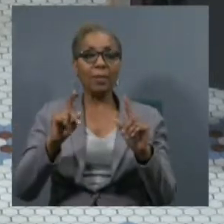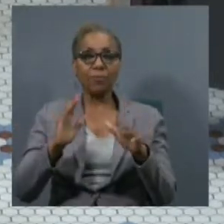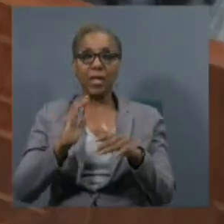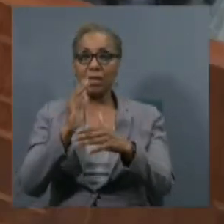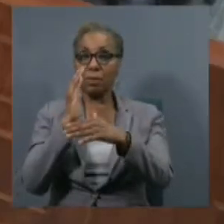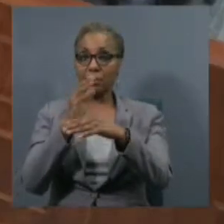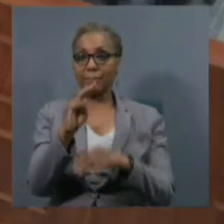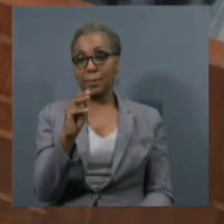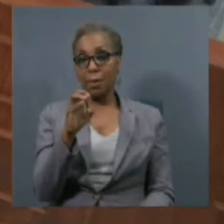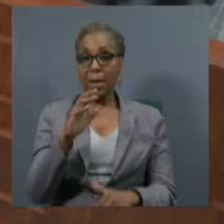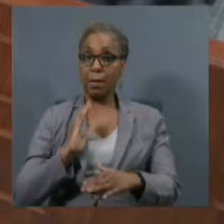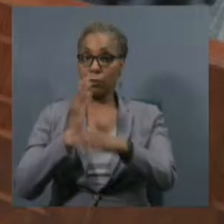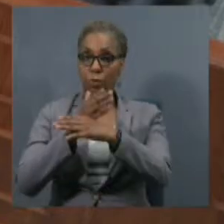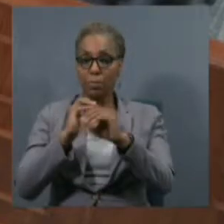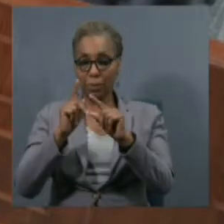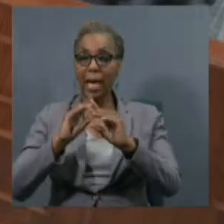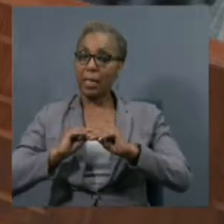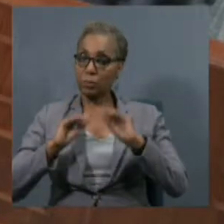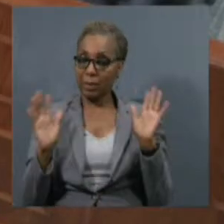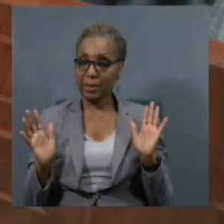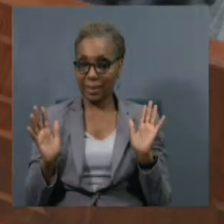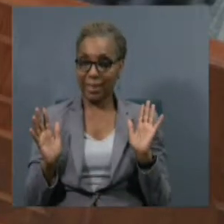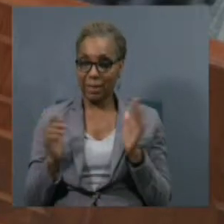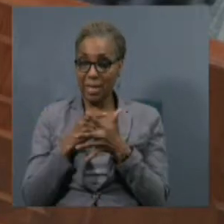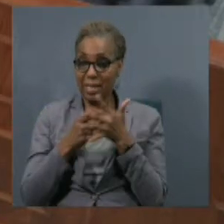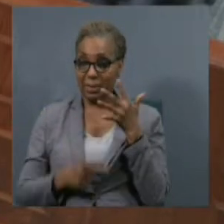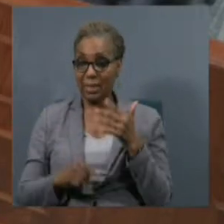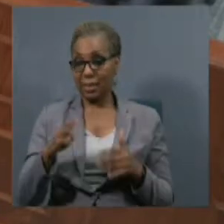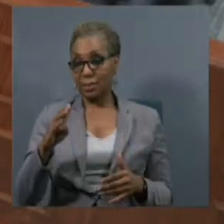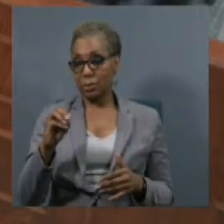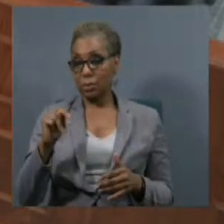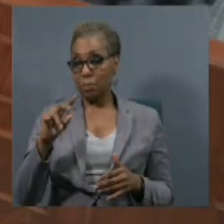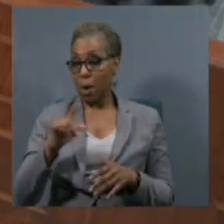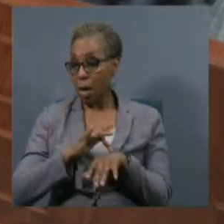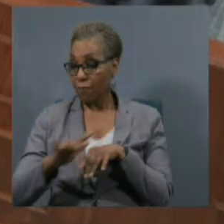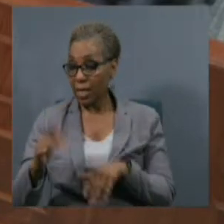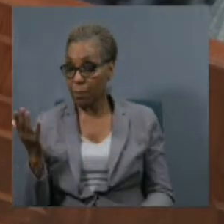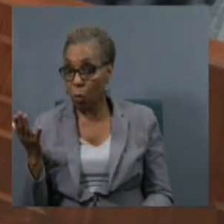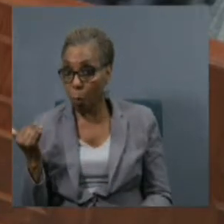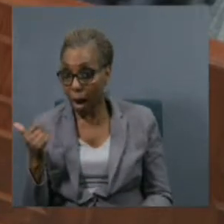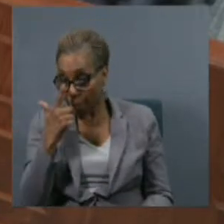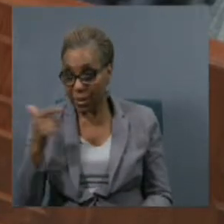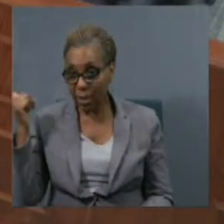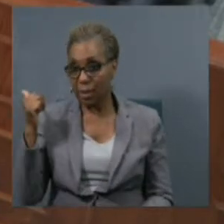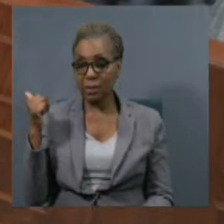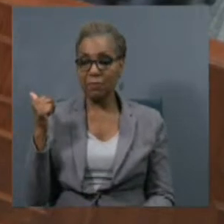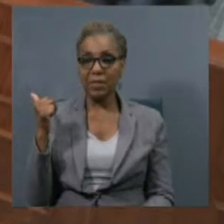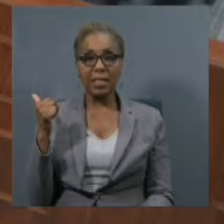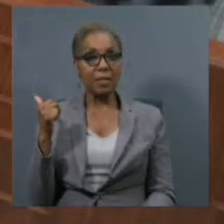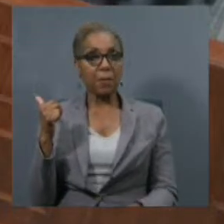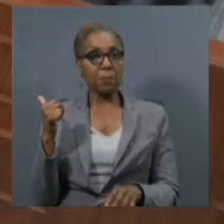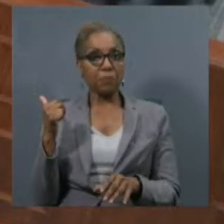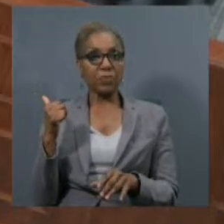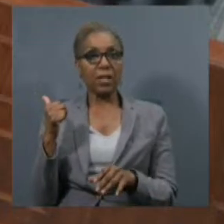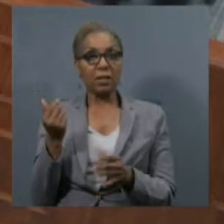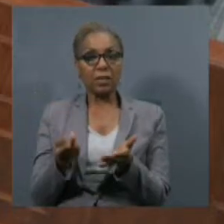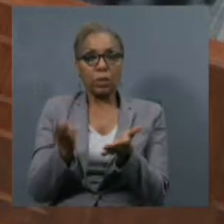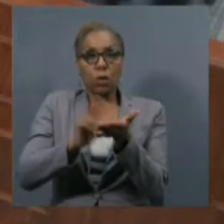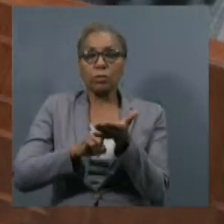clear, it's a bond. These funds are only available because of the efficiencies of the